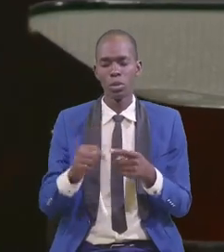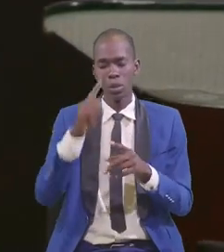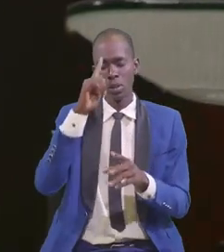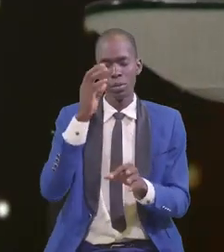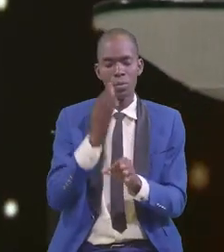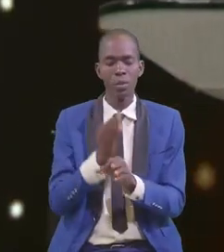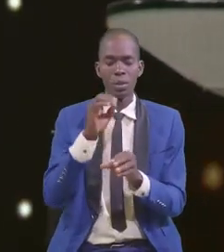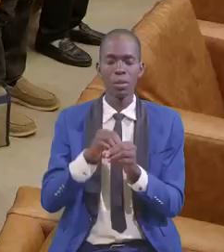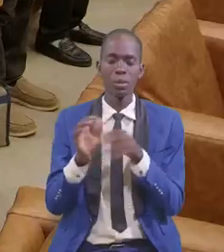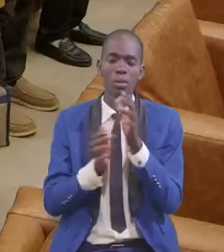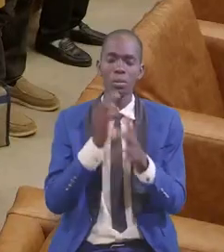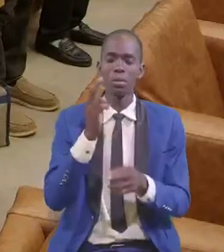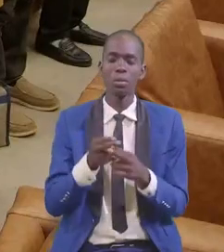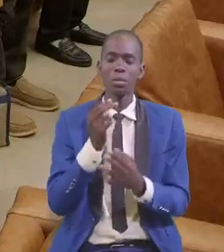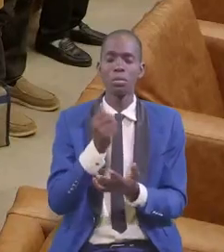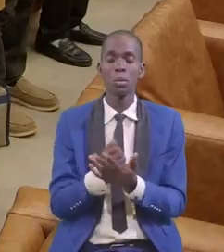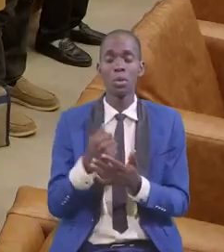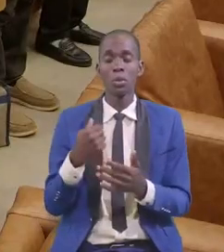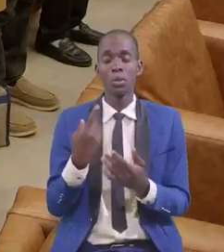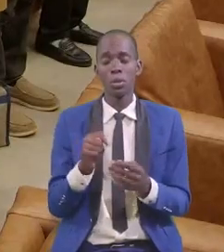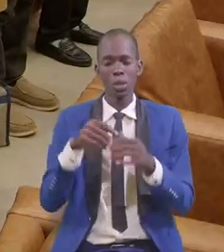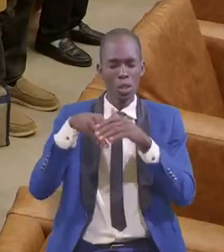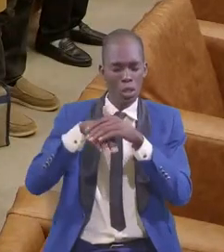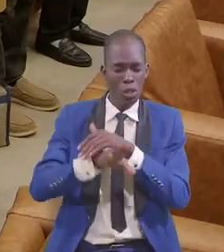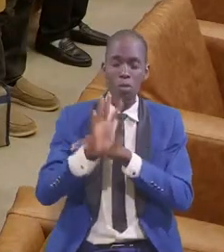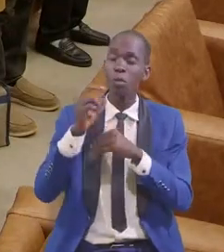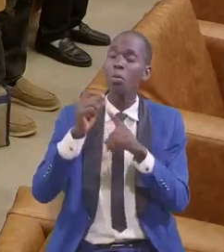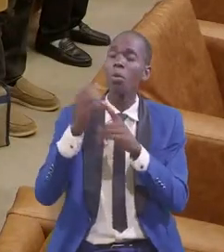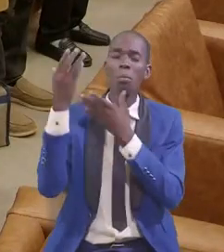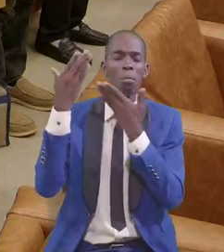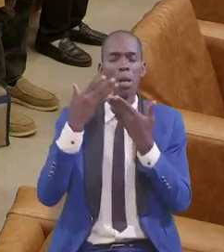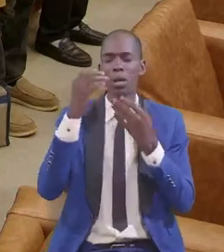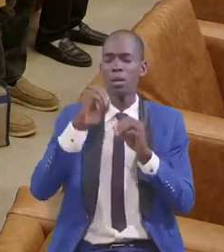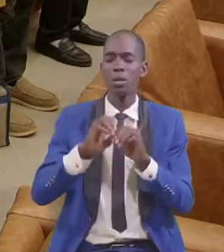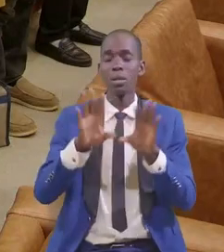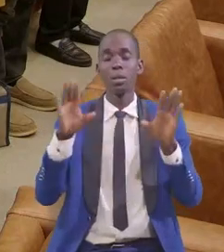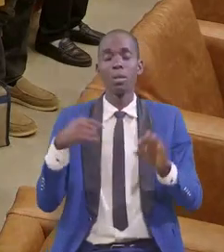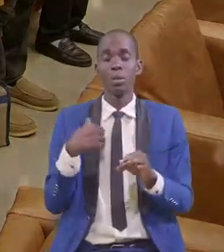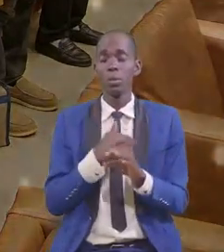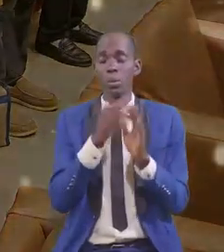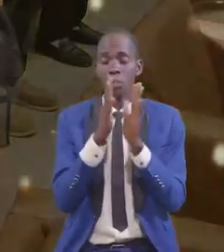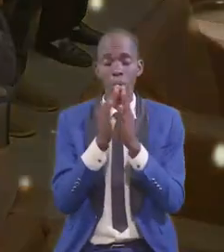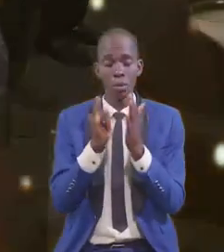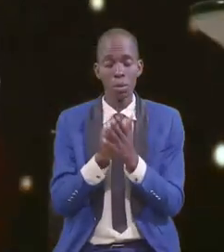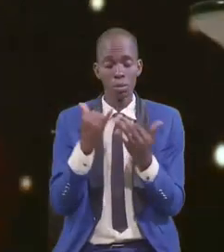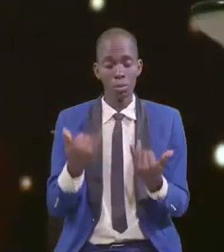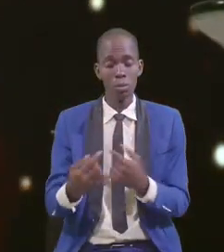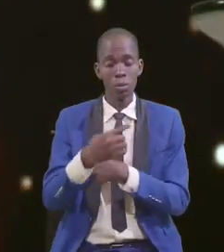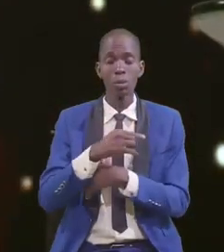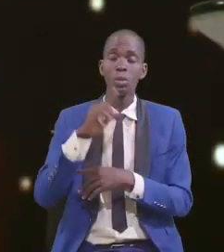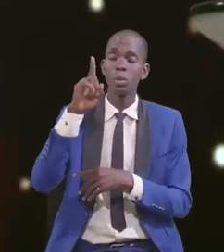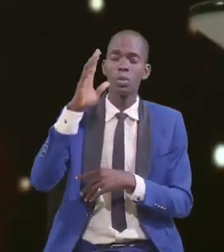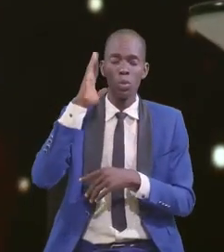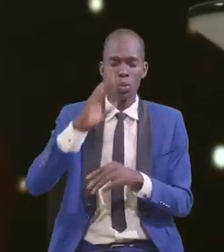in Jesus' name. The entrance of your word brings light. And we're praying that today you